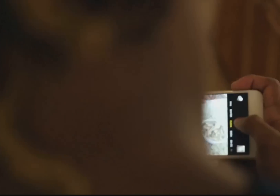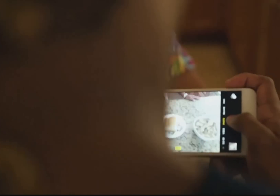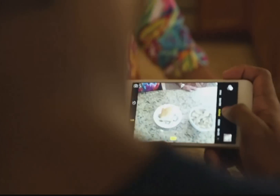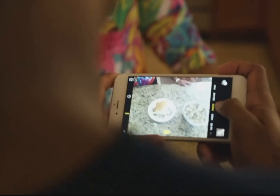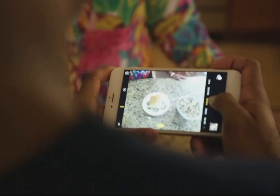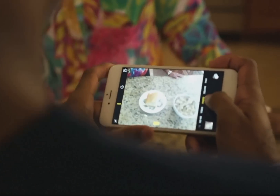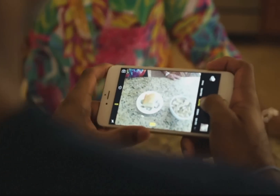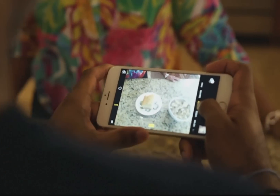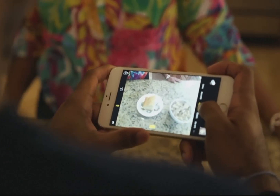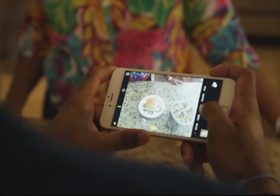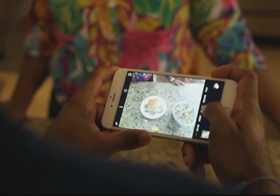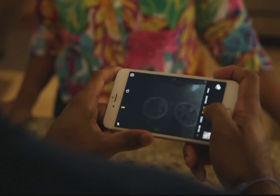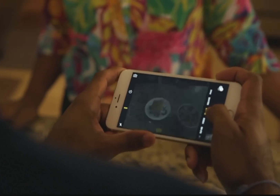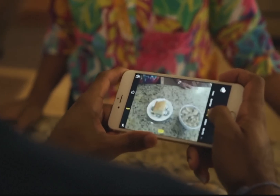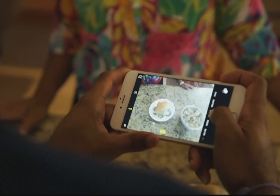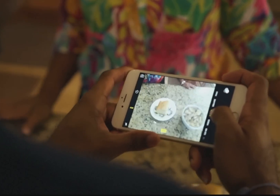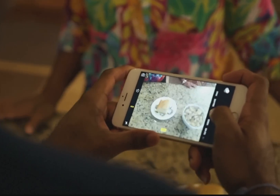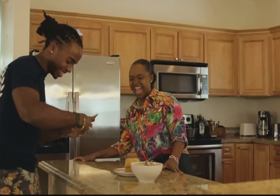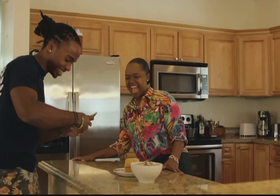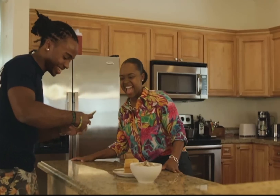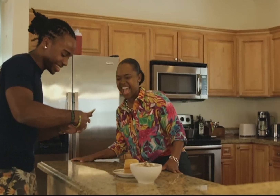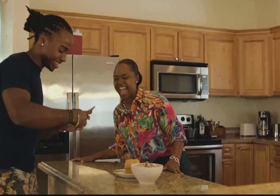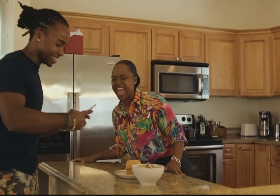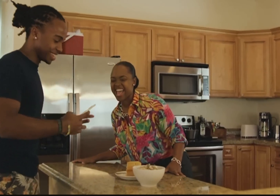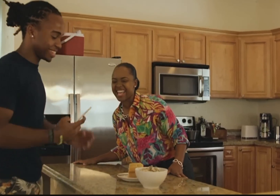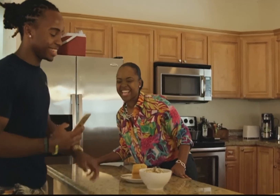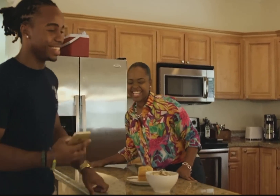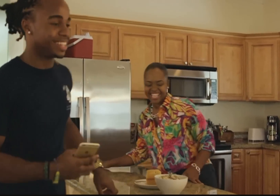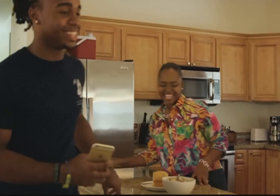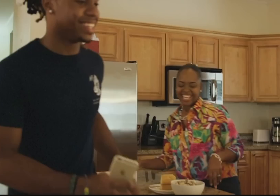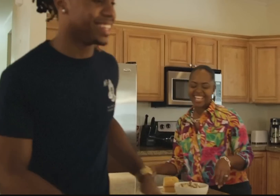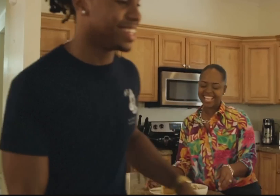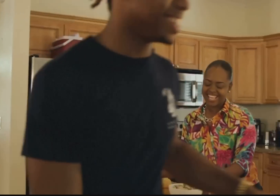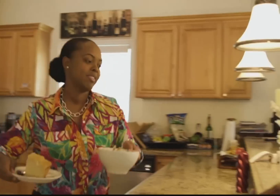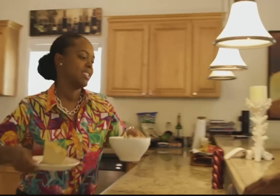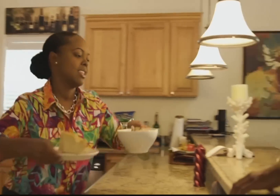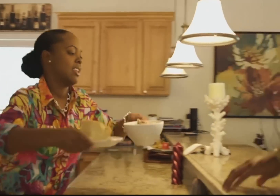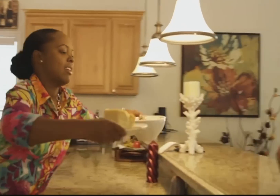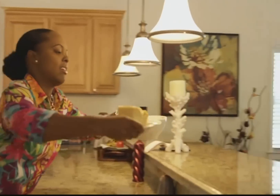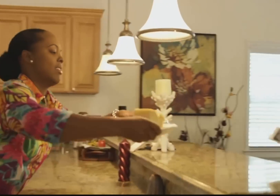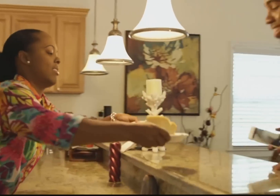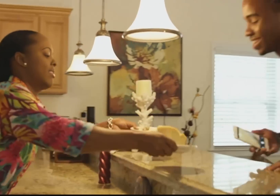Making connections and creating memories and sharing them with the people you care about.